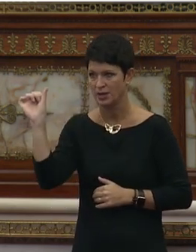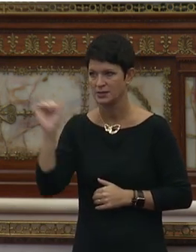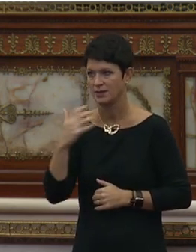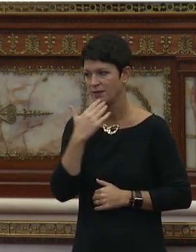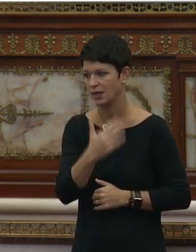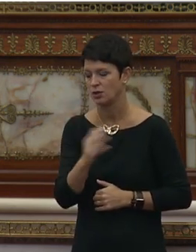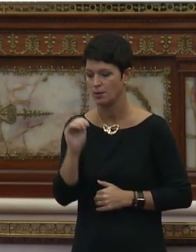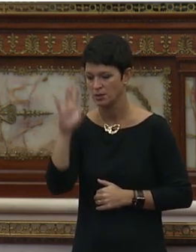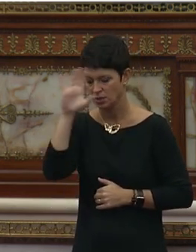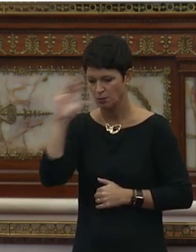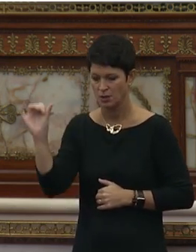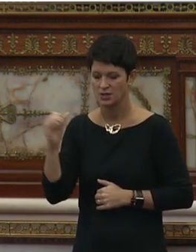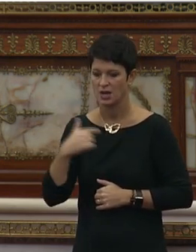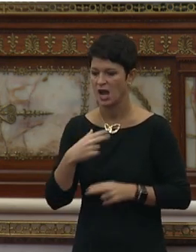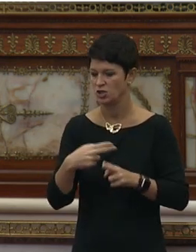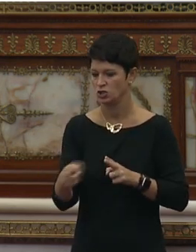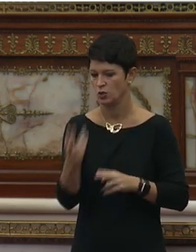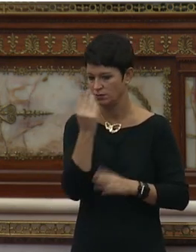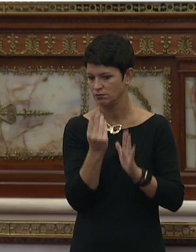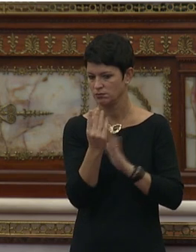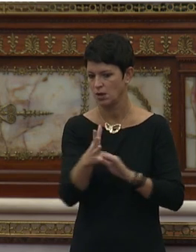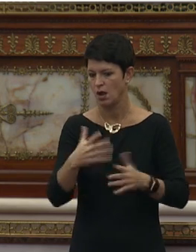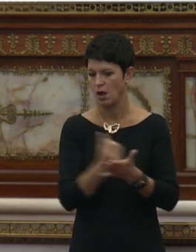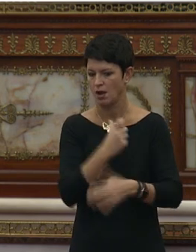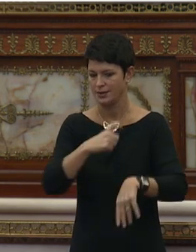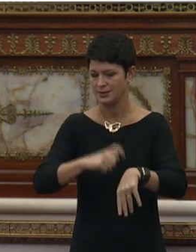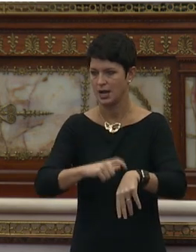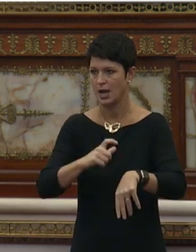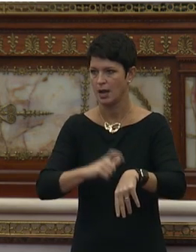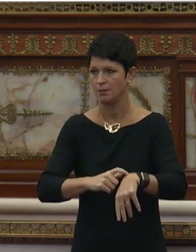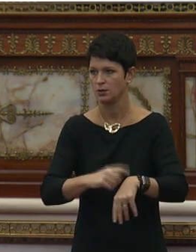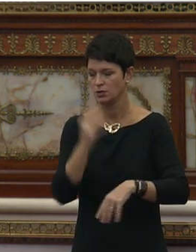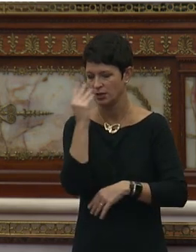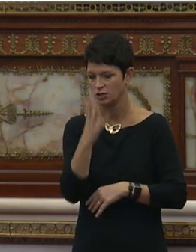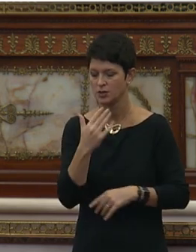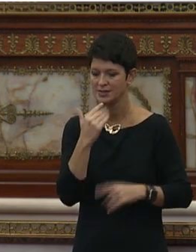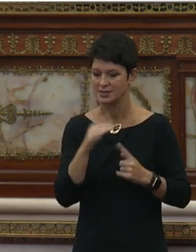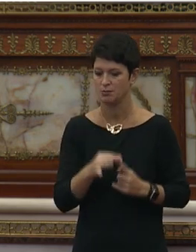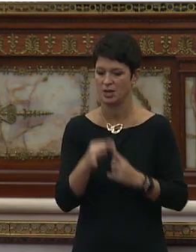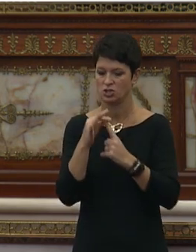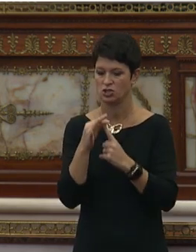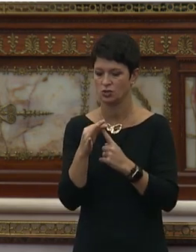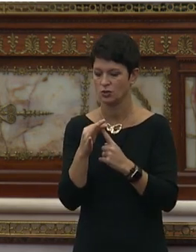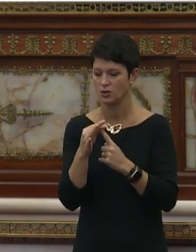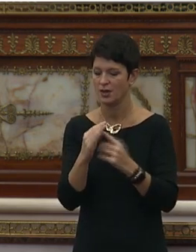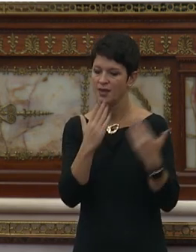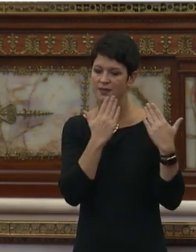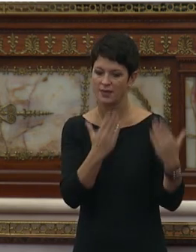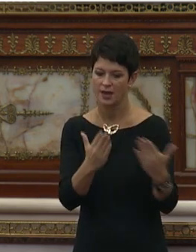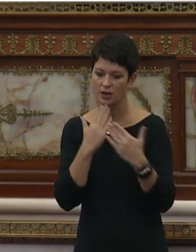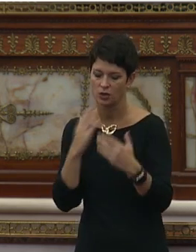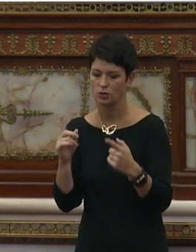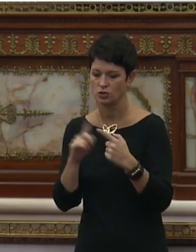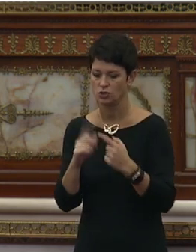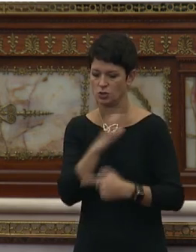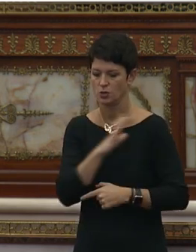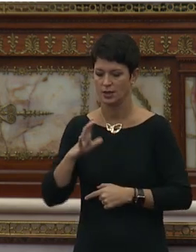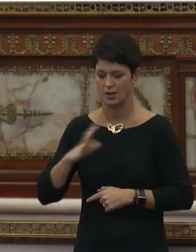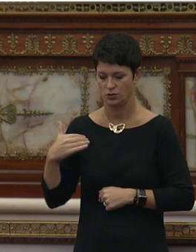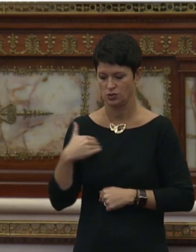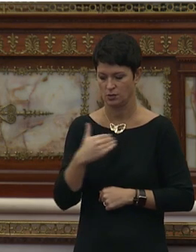President. Mr. President, I just quickly wanted to take this opportunity to say special a special thank you to